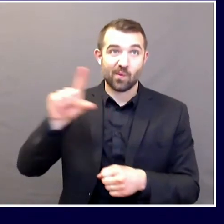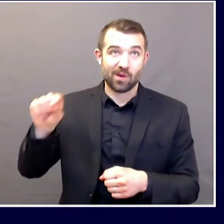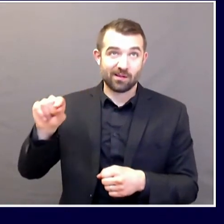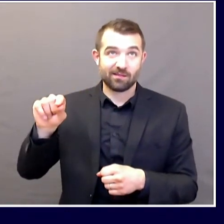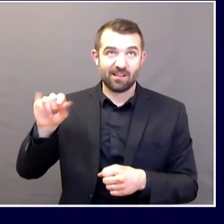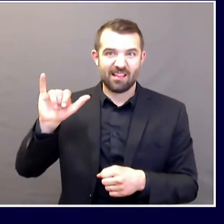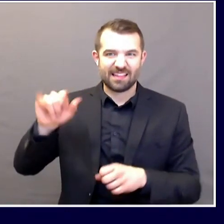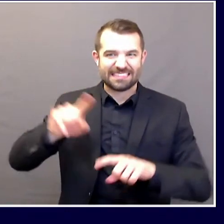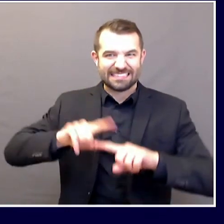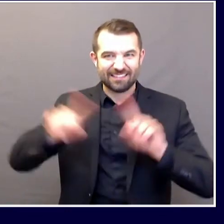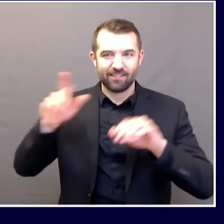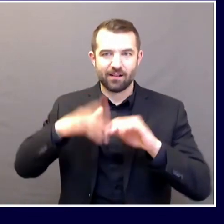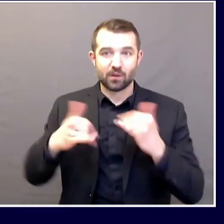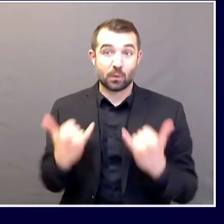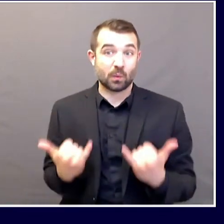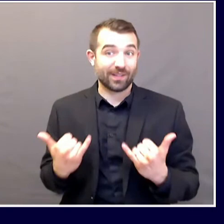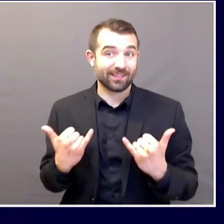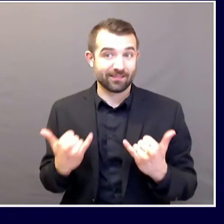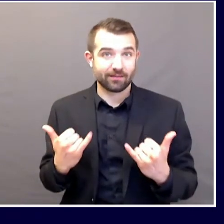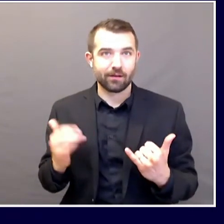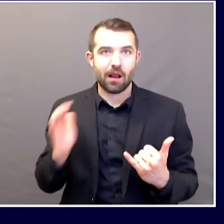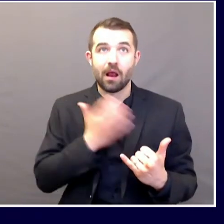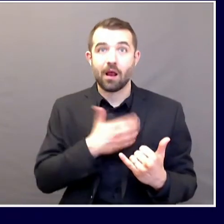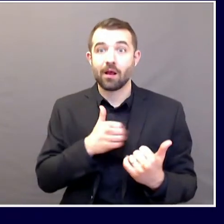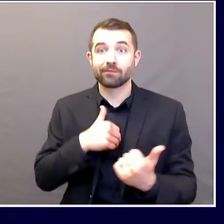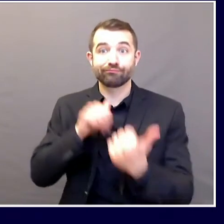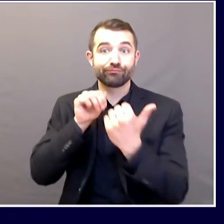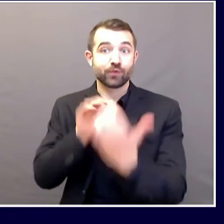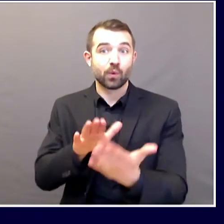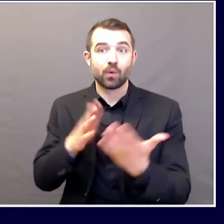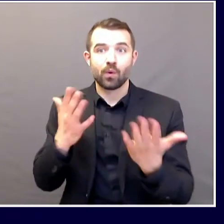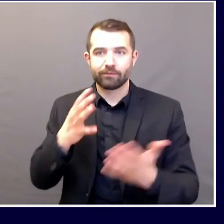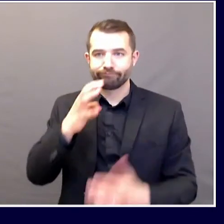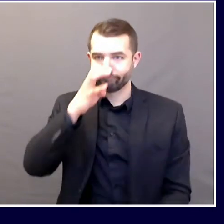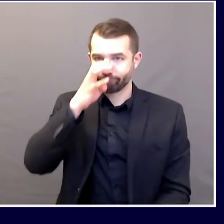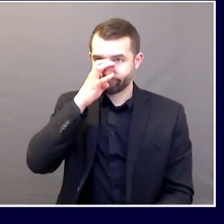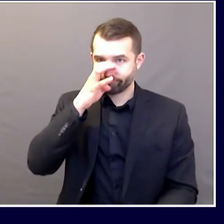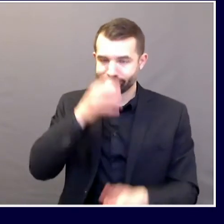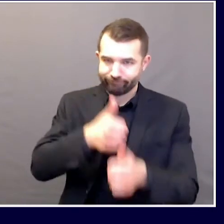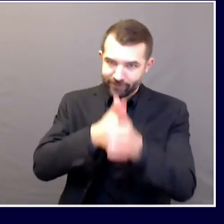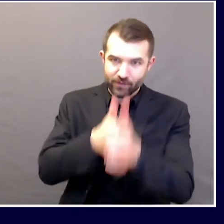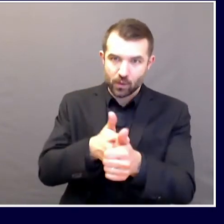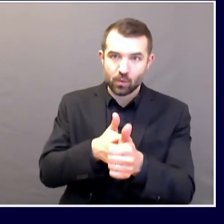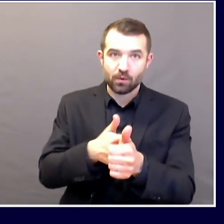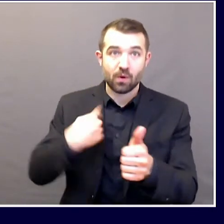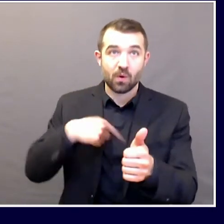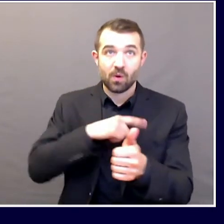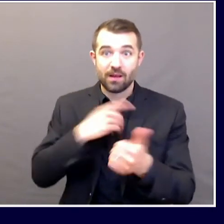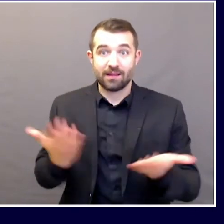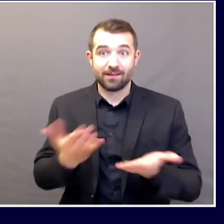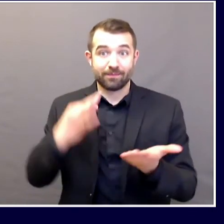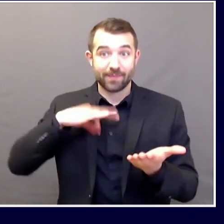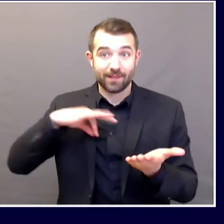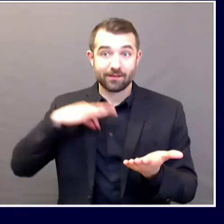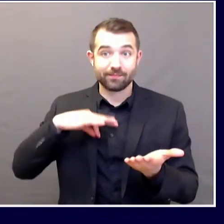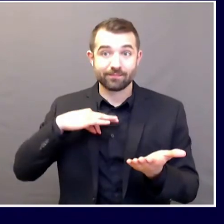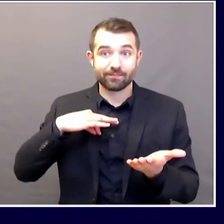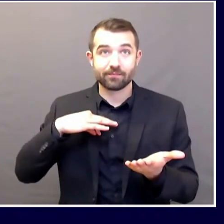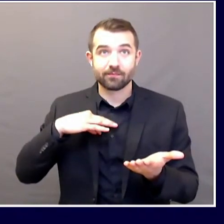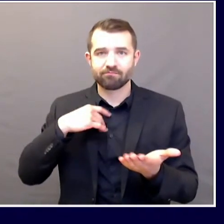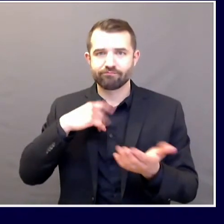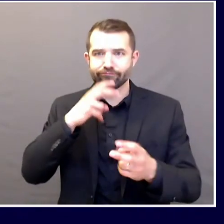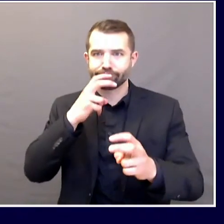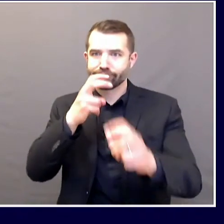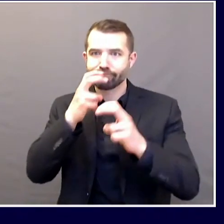our approach to enforcement has been robust throughout. And if we find reports of systematic non-compliance with things like